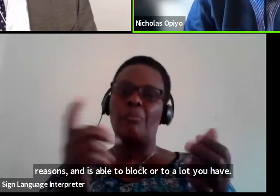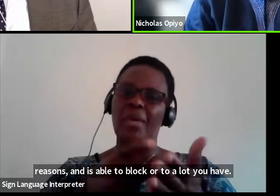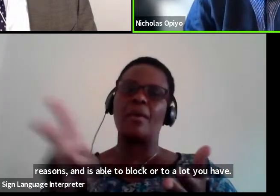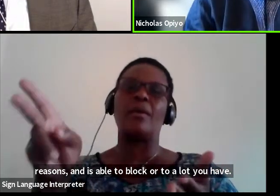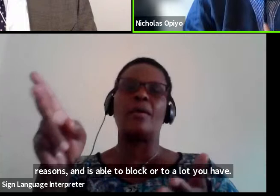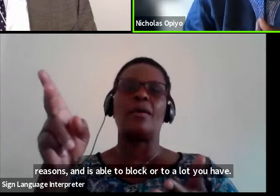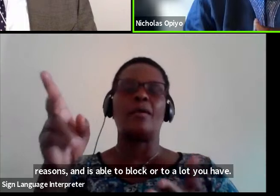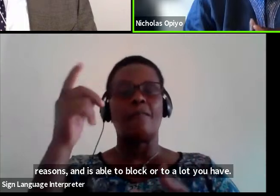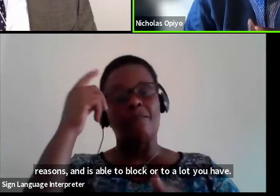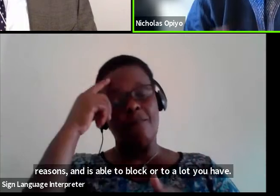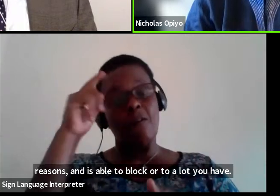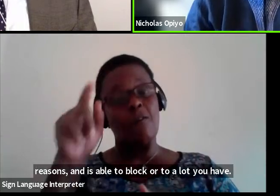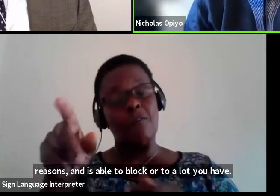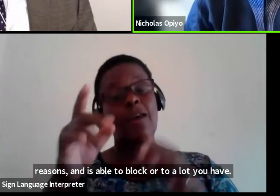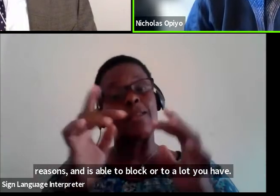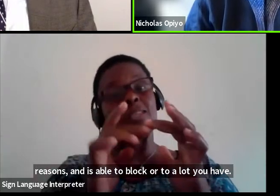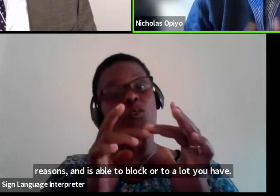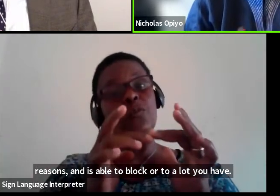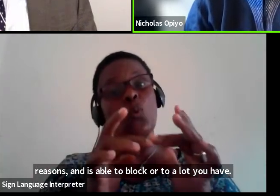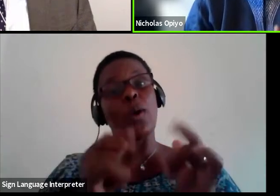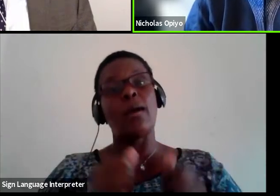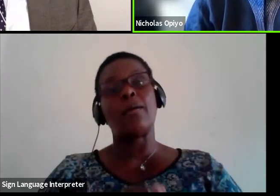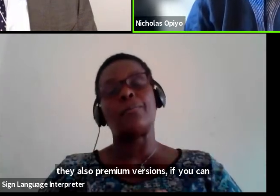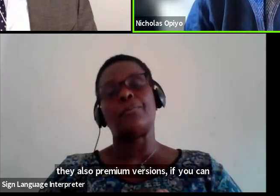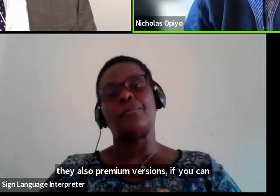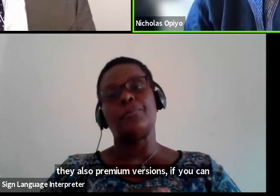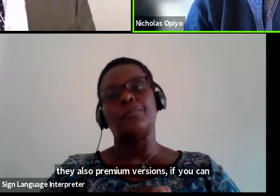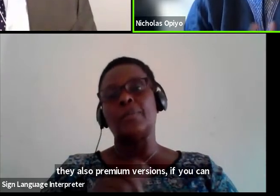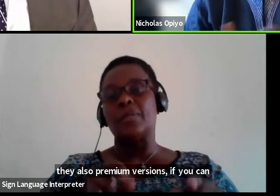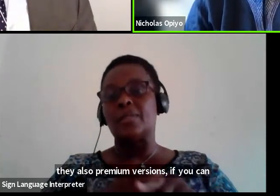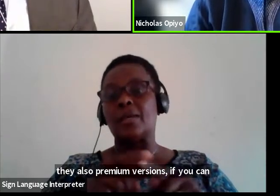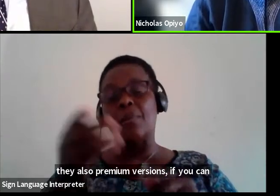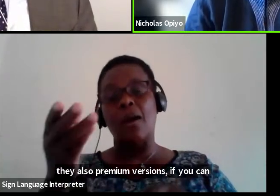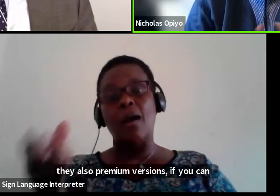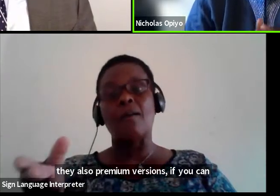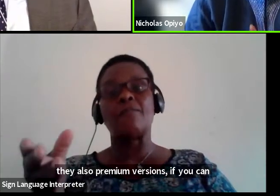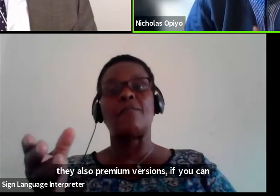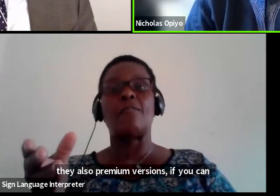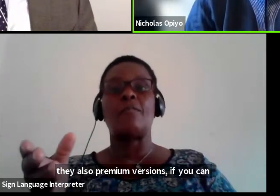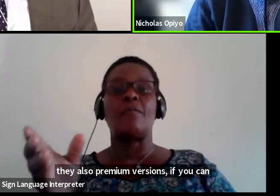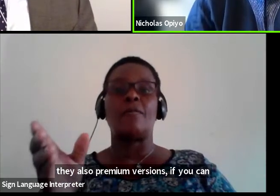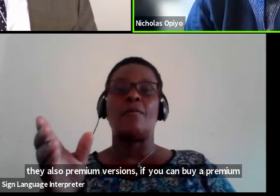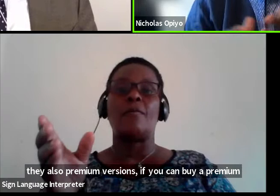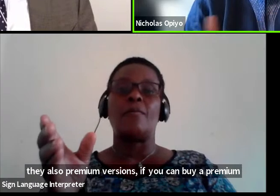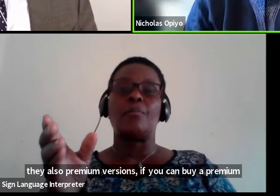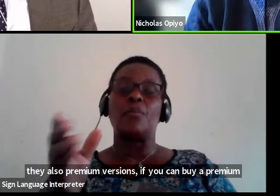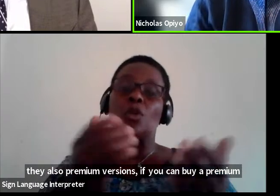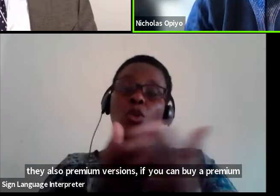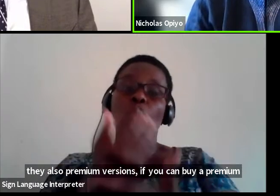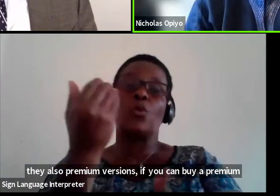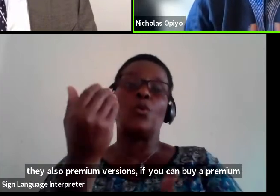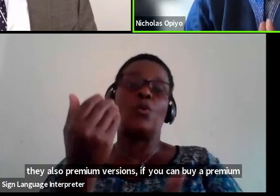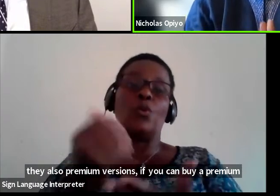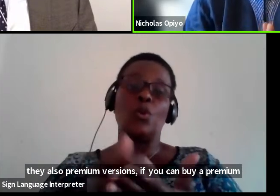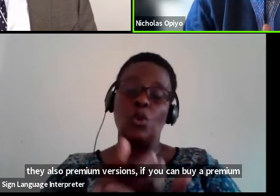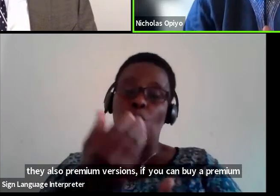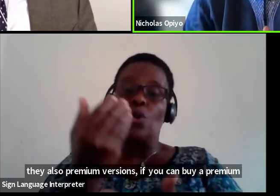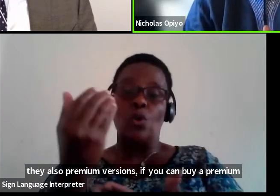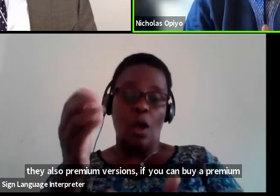source, but they are also premium versions. If you can buy a premium version of those softwares, because it helps